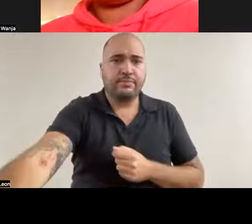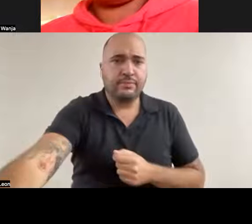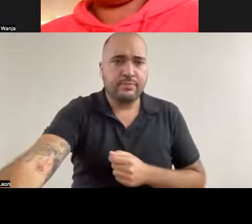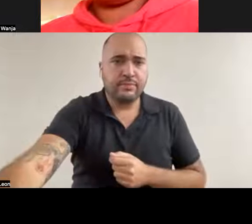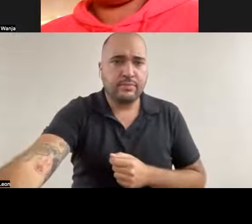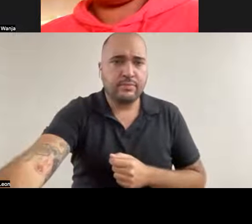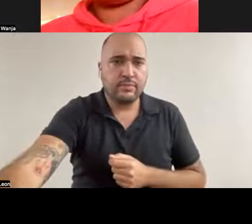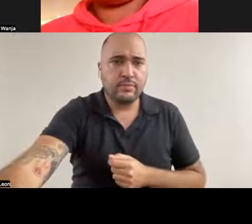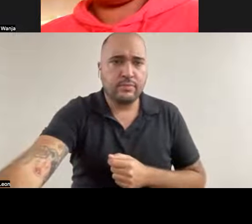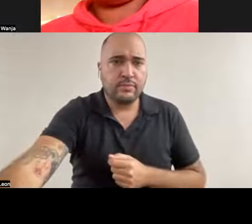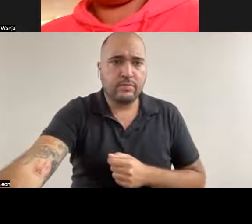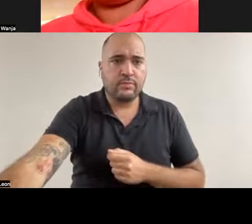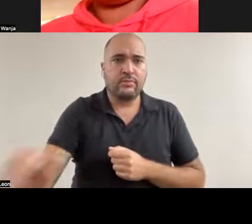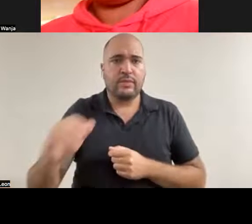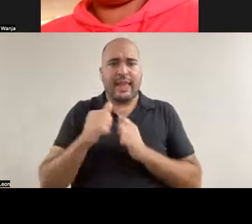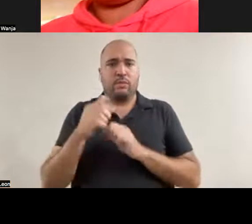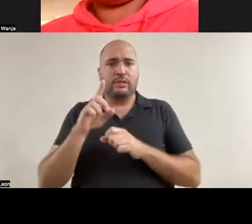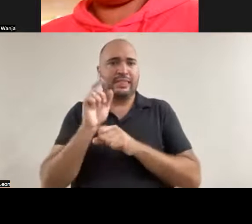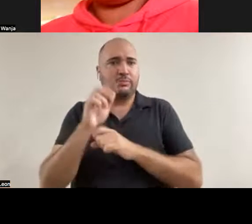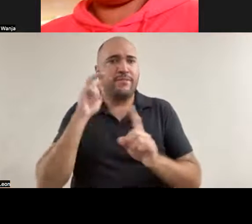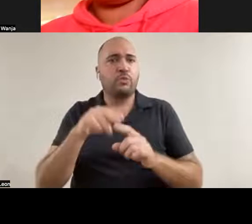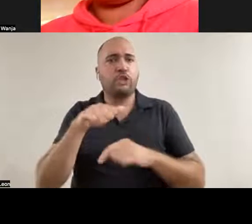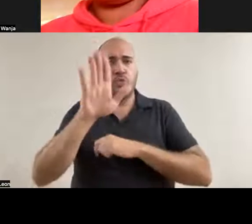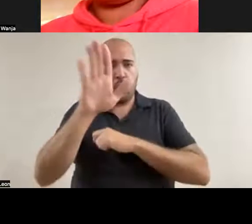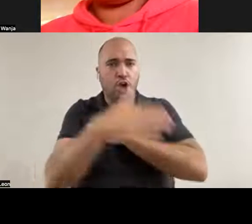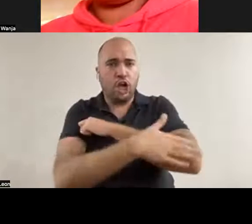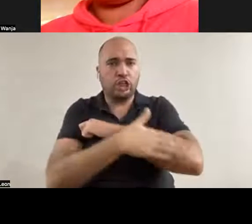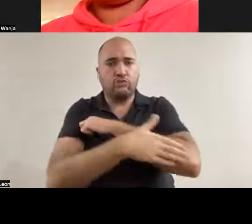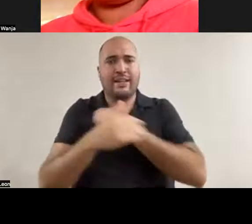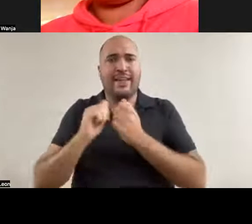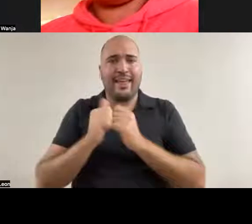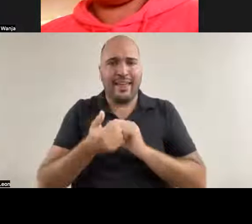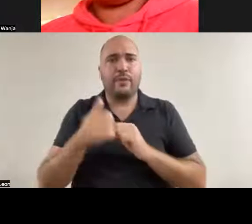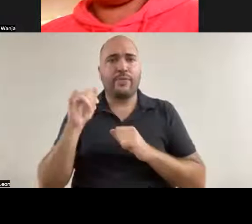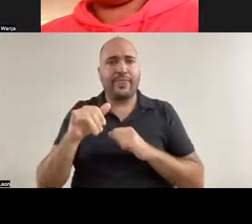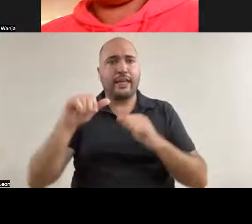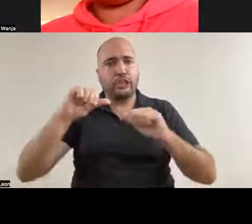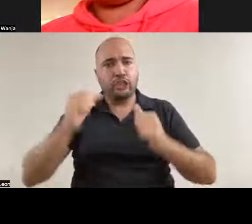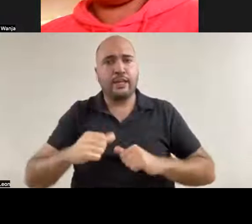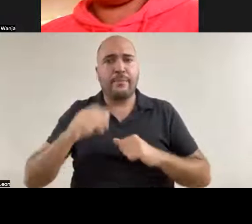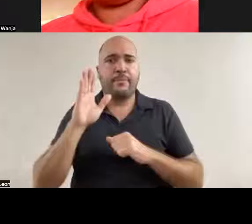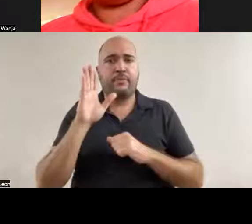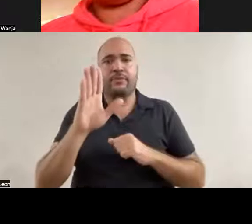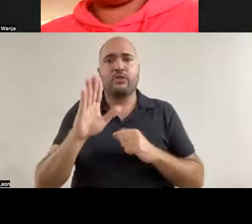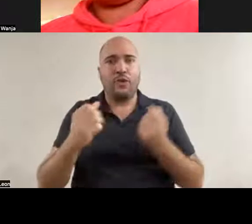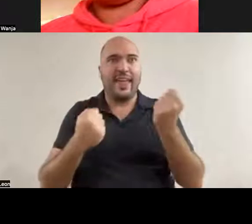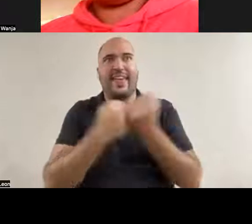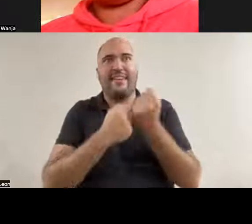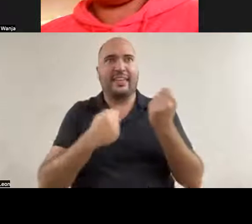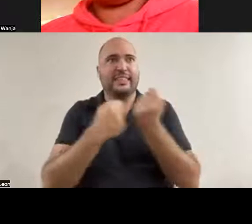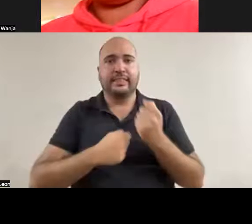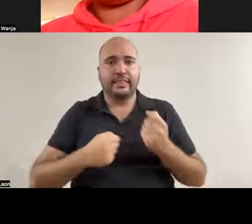disability viewed in your country, and how has that shaped your advocacy?